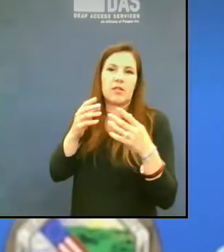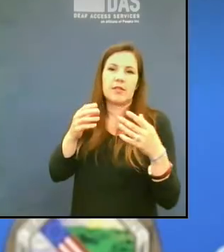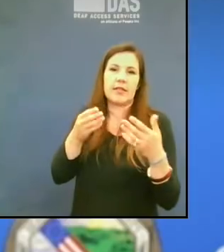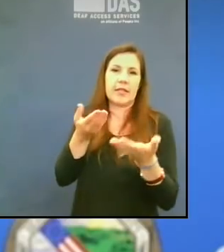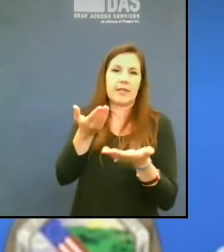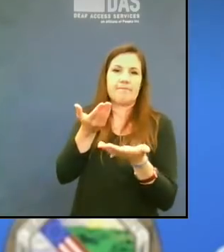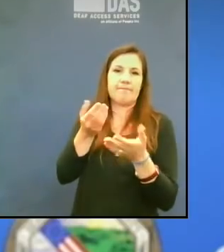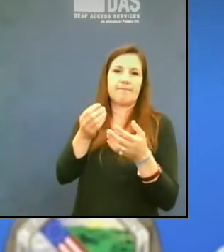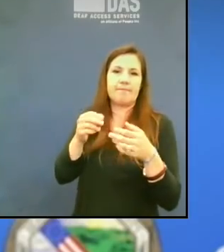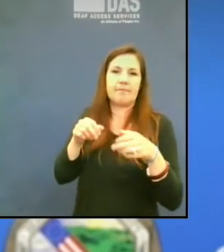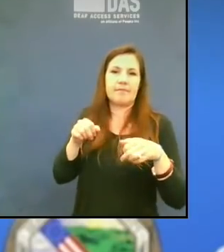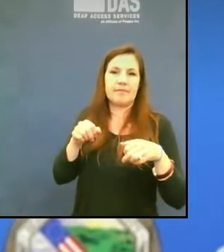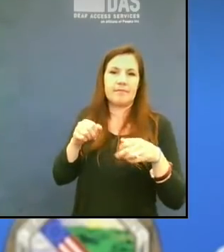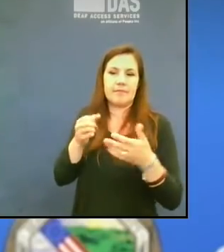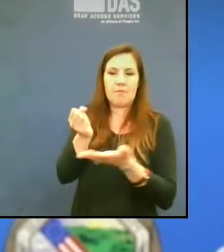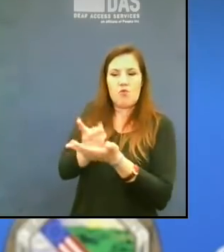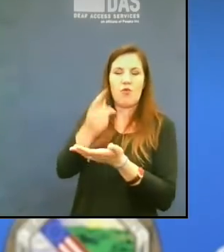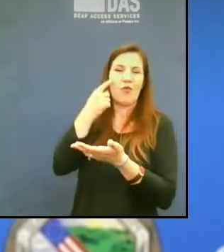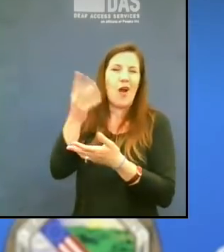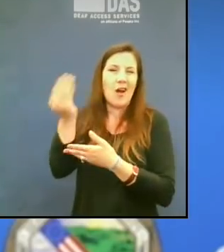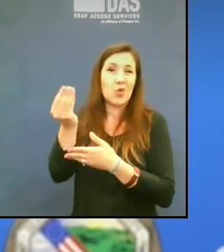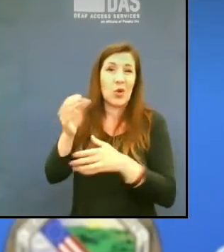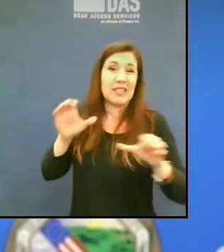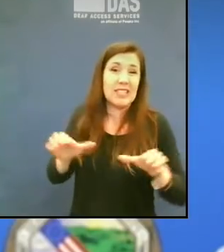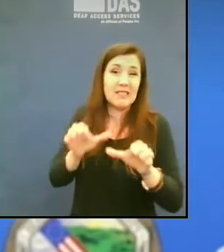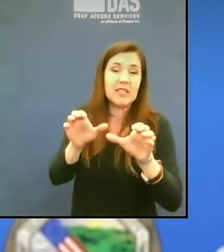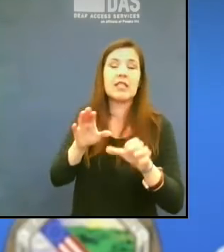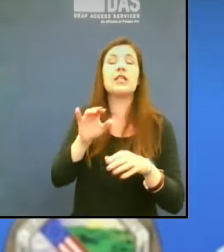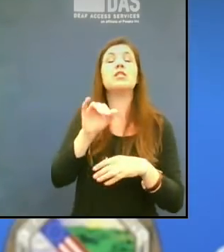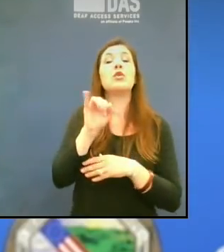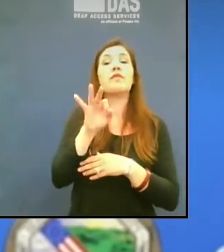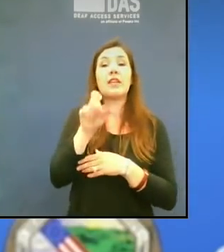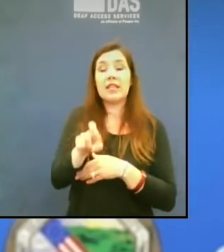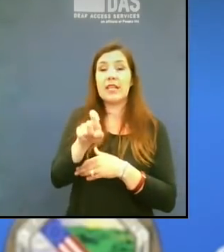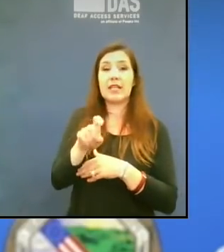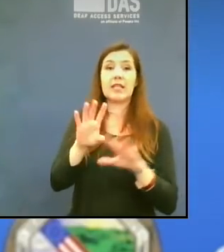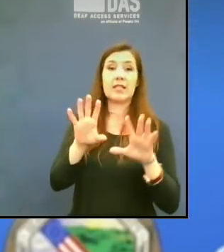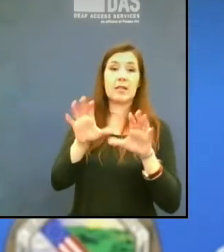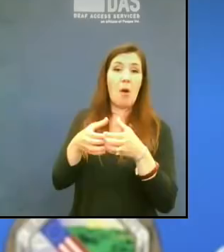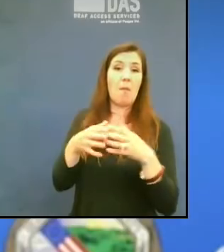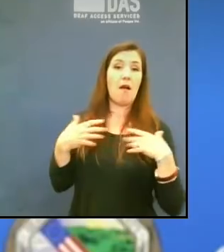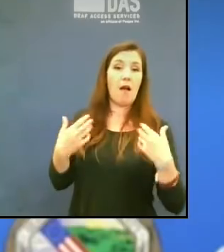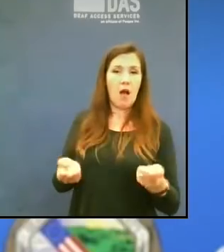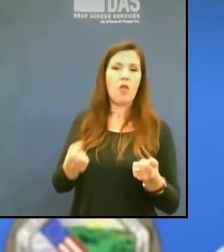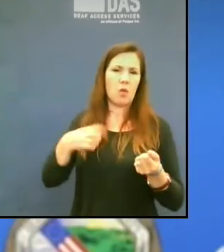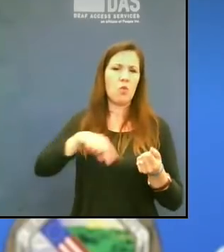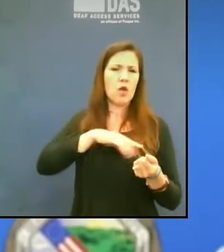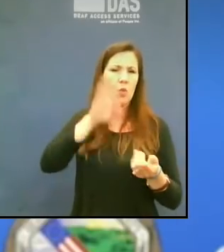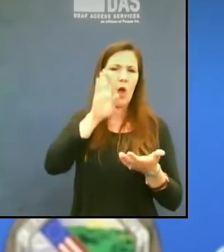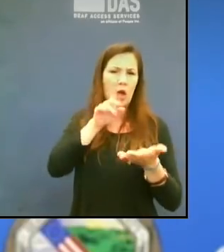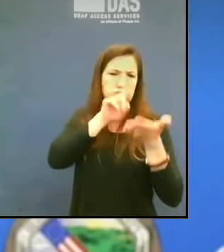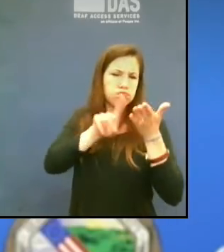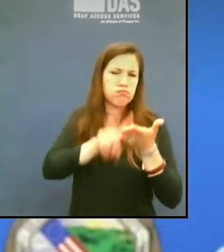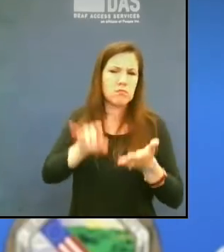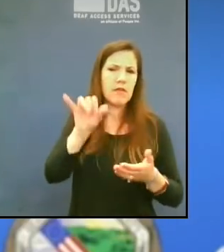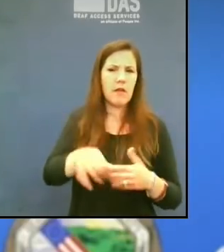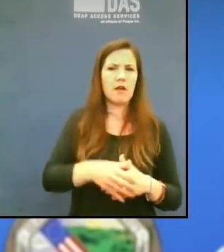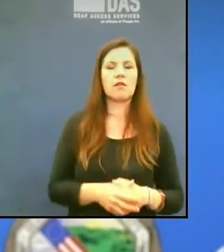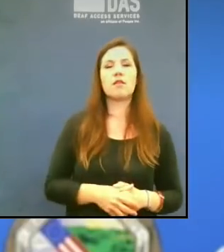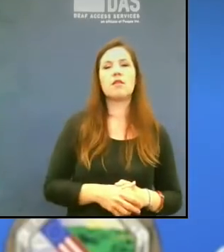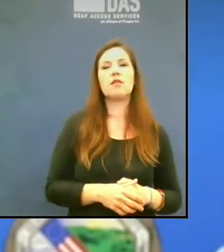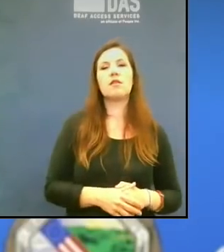that does it. If there are issues that need to be approved through the Department of Health, we'll be looking at that. I know